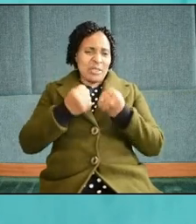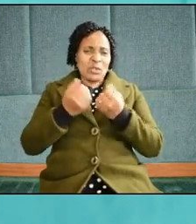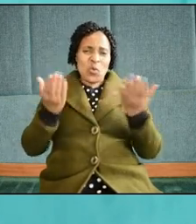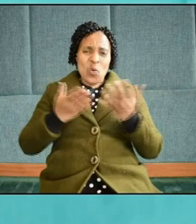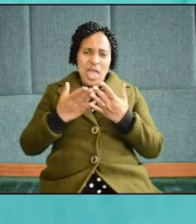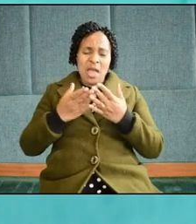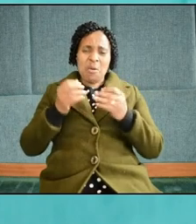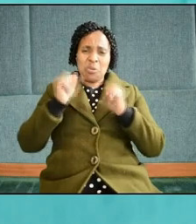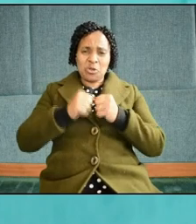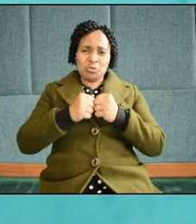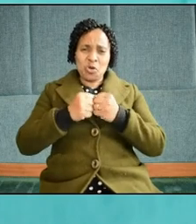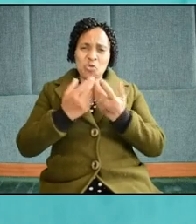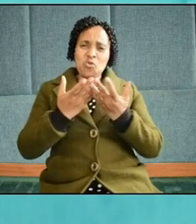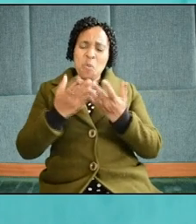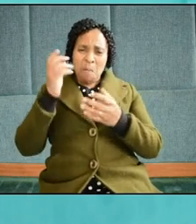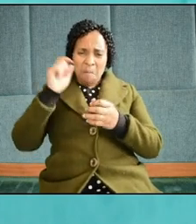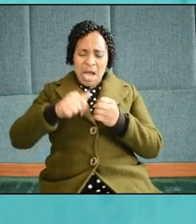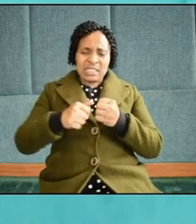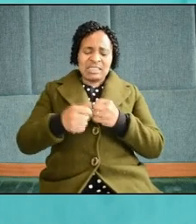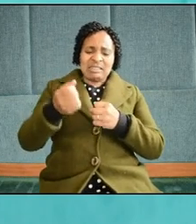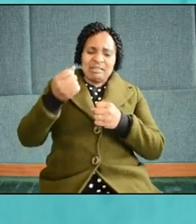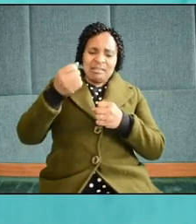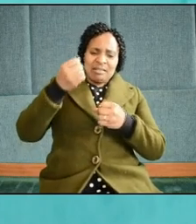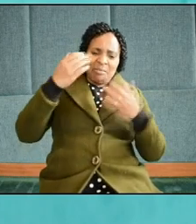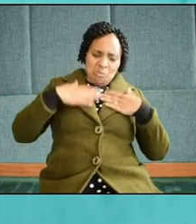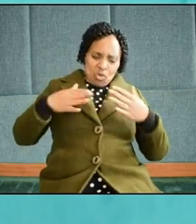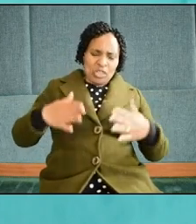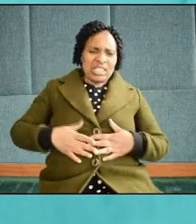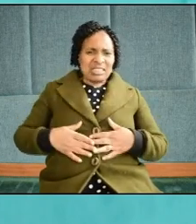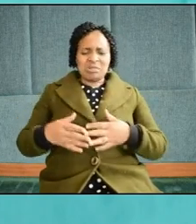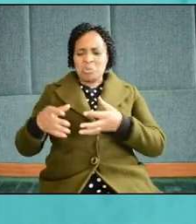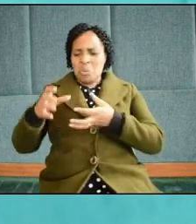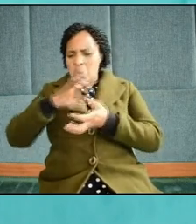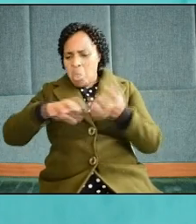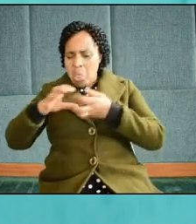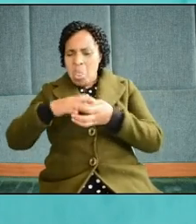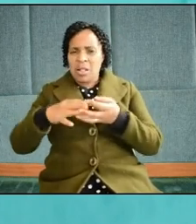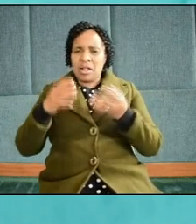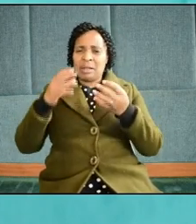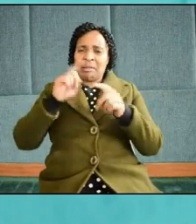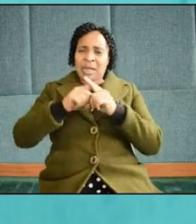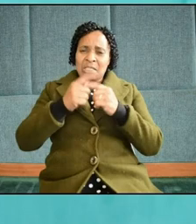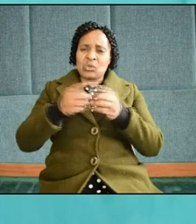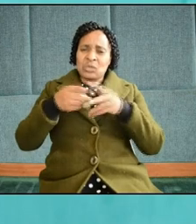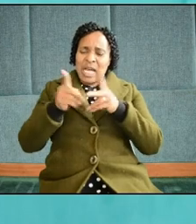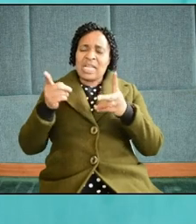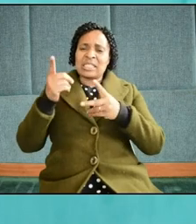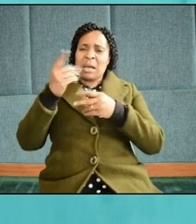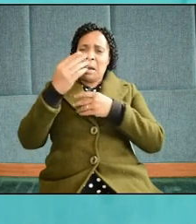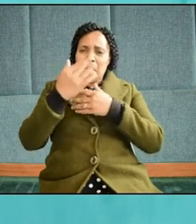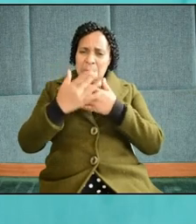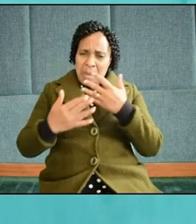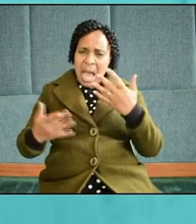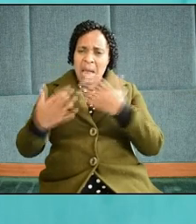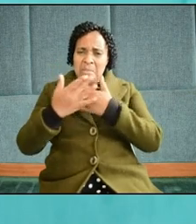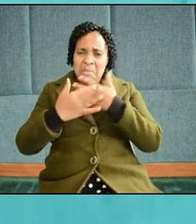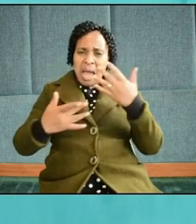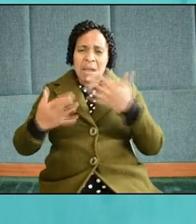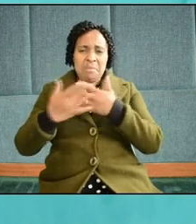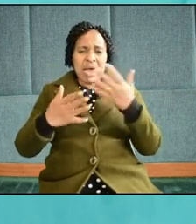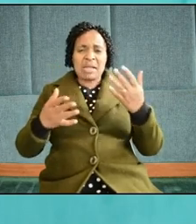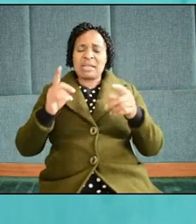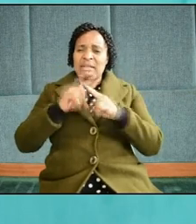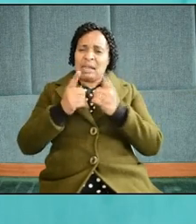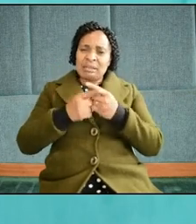your coagulation cascade is activated and eventually you're going to start bleeding. You'll start bleeding really profusely and your